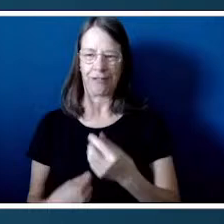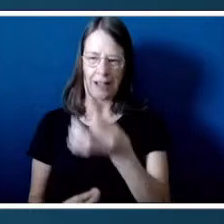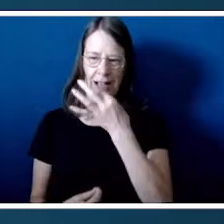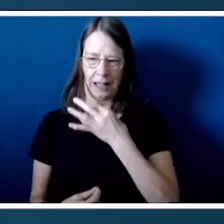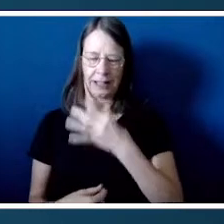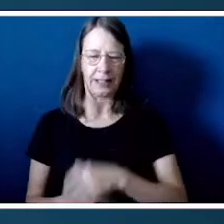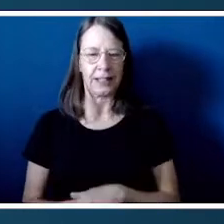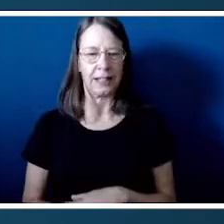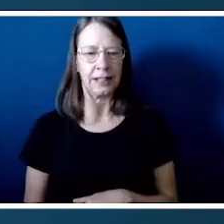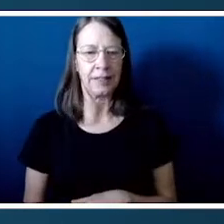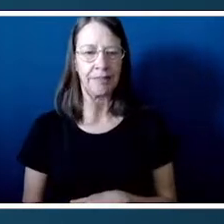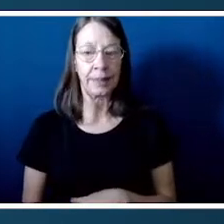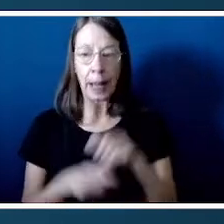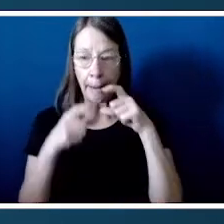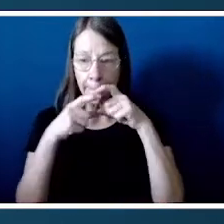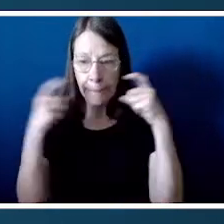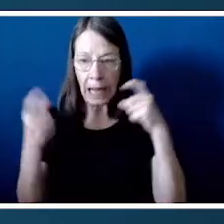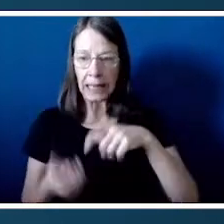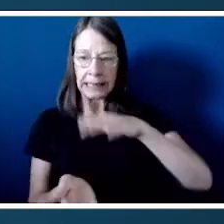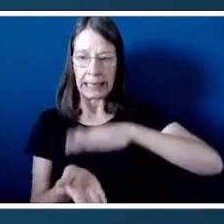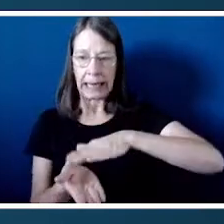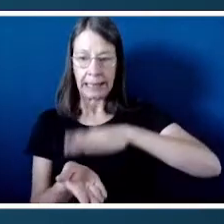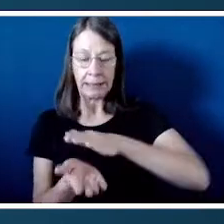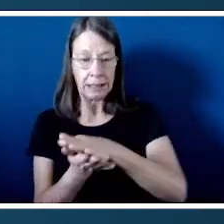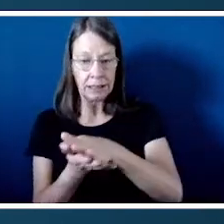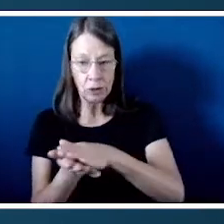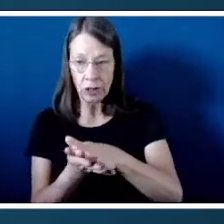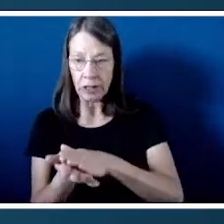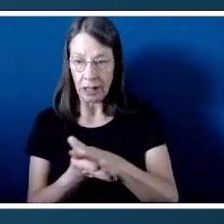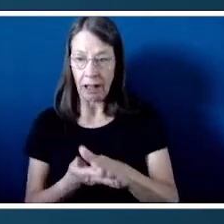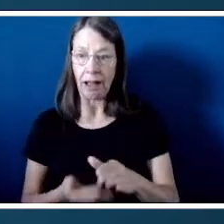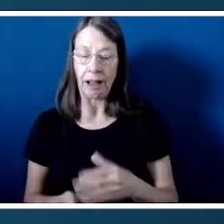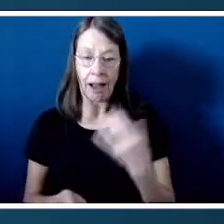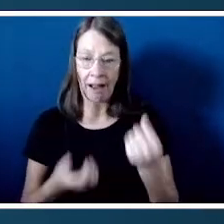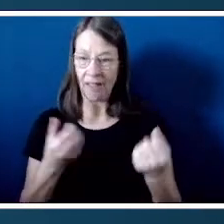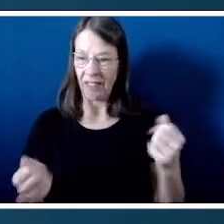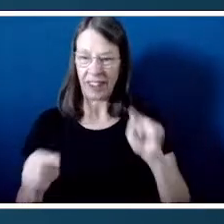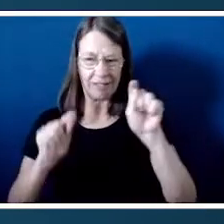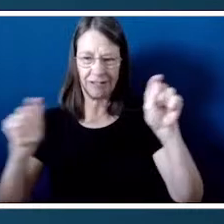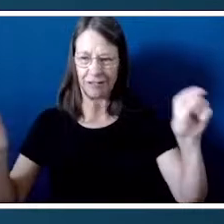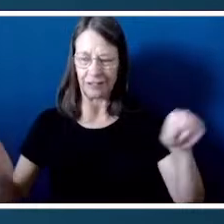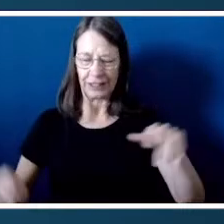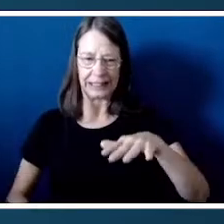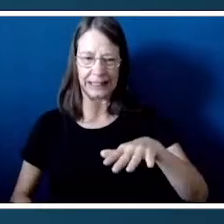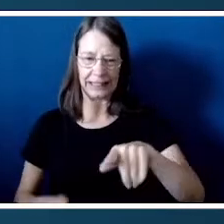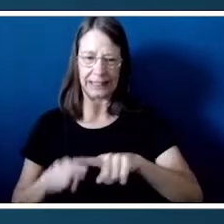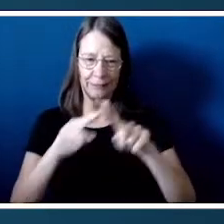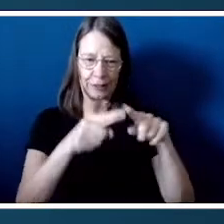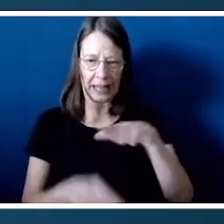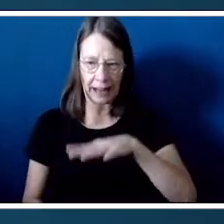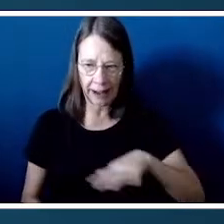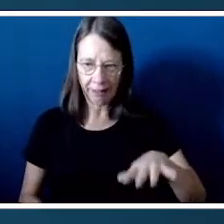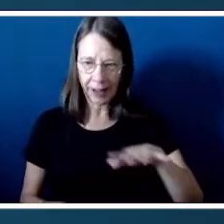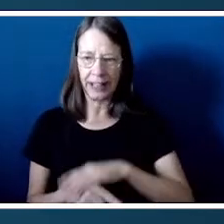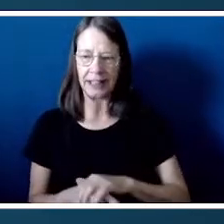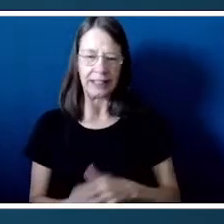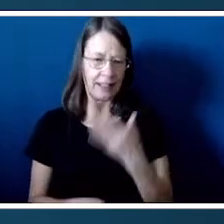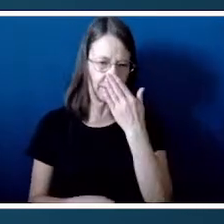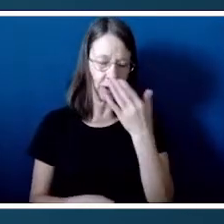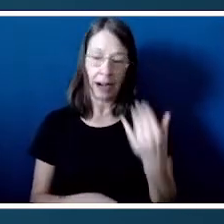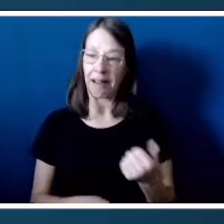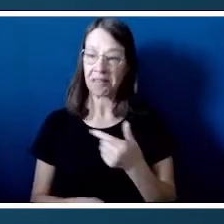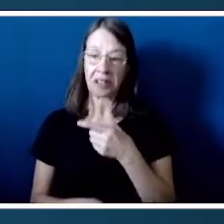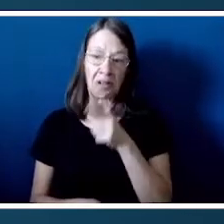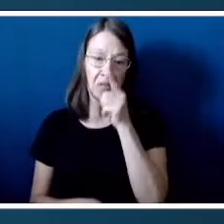Masks and sanitizer are available at various points around the venue, particularly at the reception. Feel free to use them